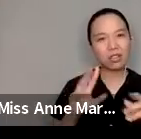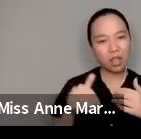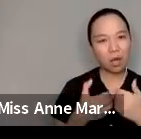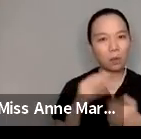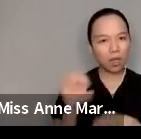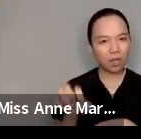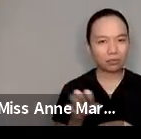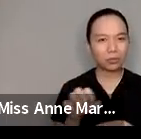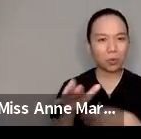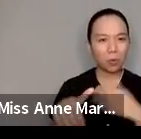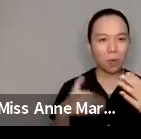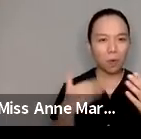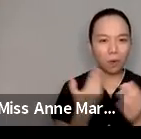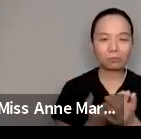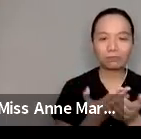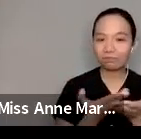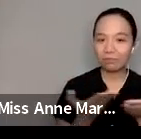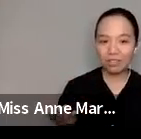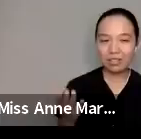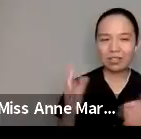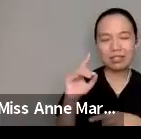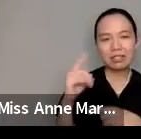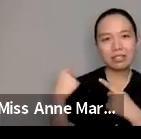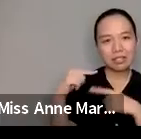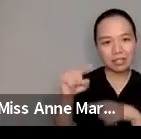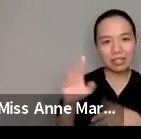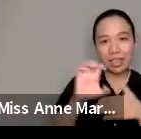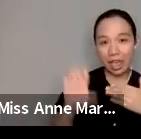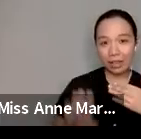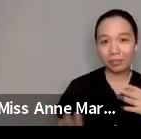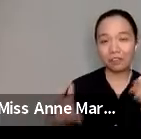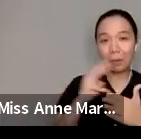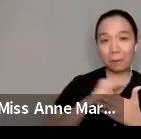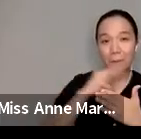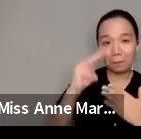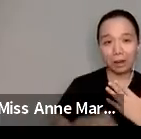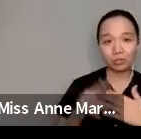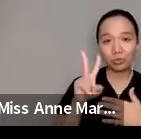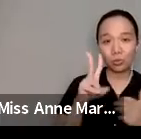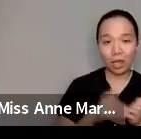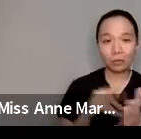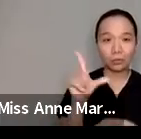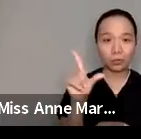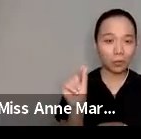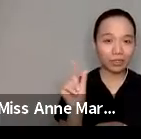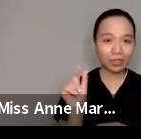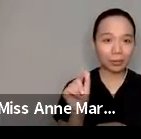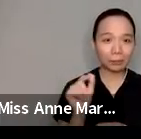that has changed since the end of March 2020.